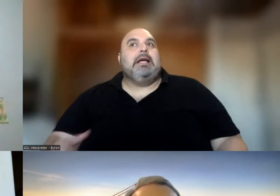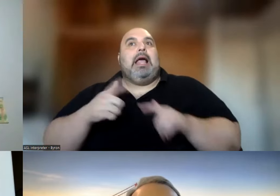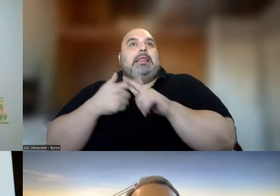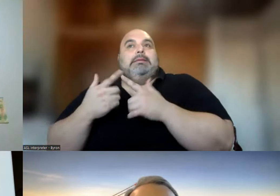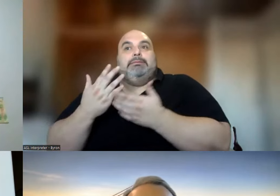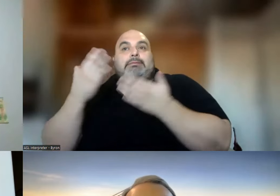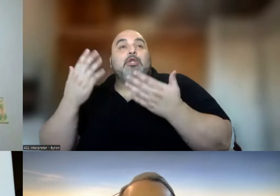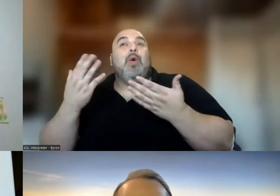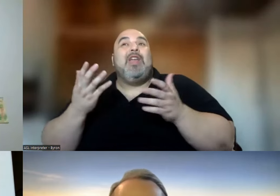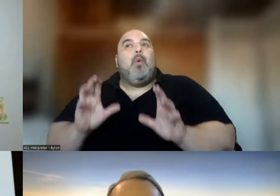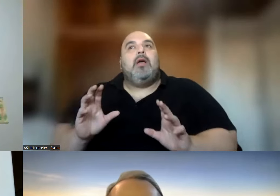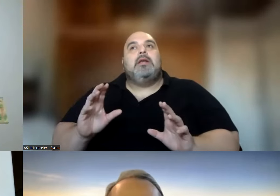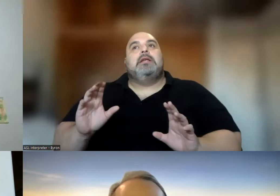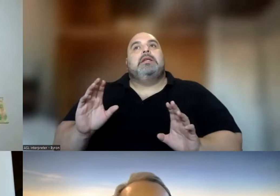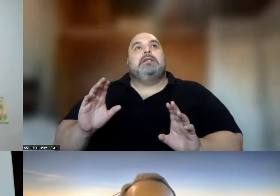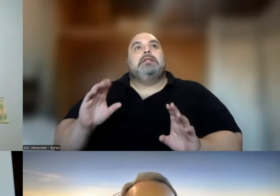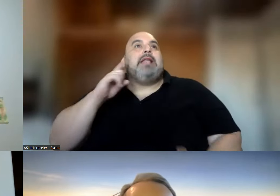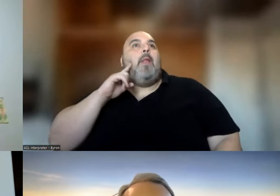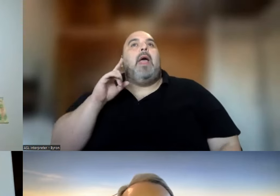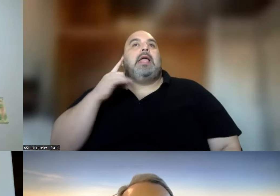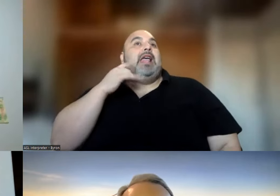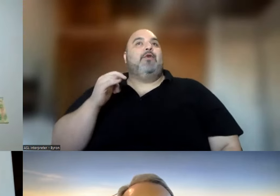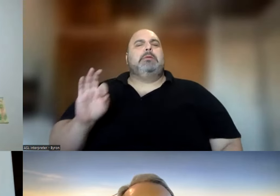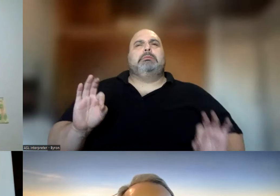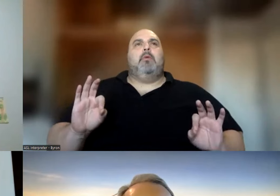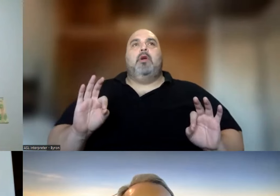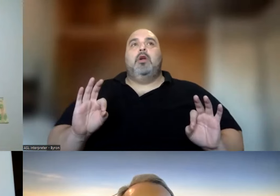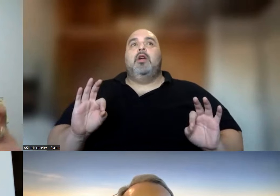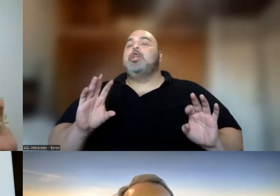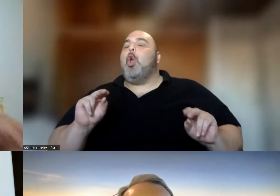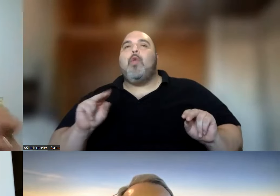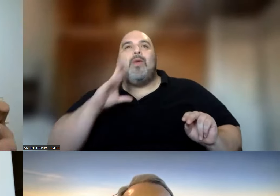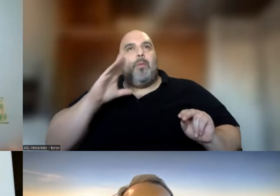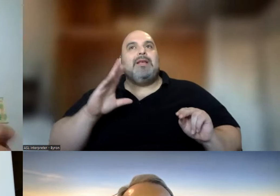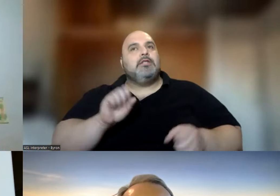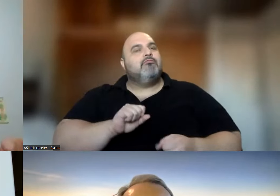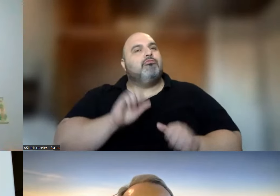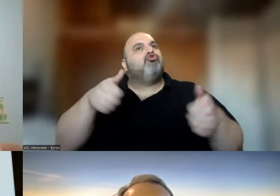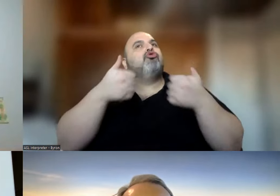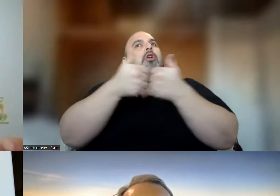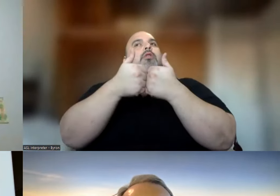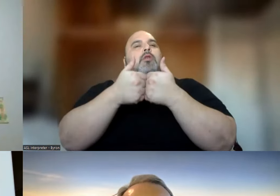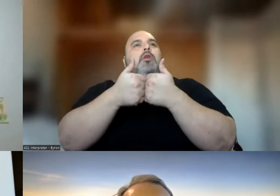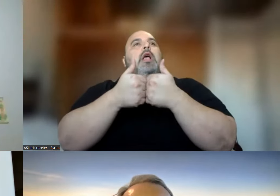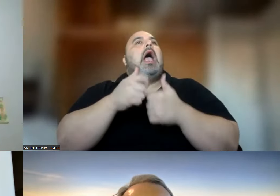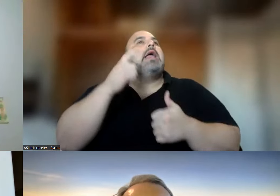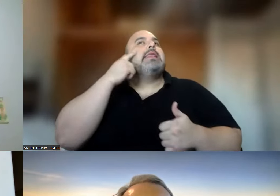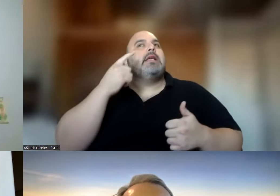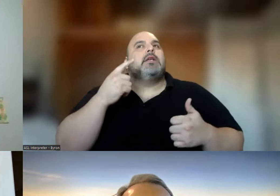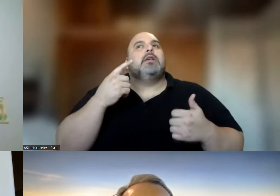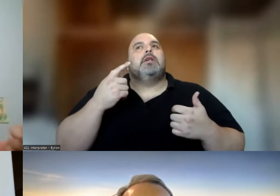like California's squeaky clean through all of this. There's going to be some challenges, but I think because of decisions